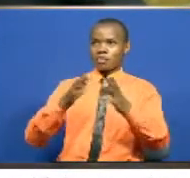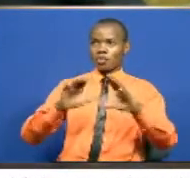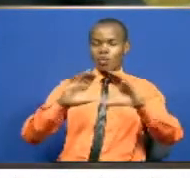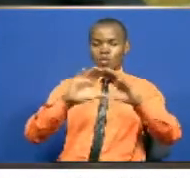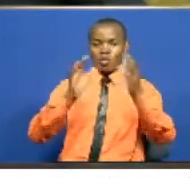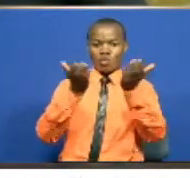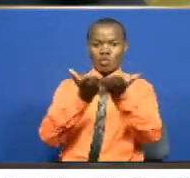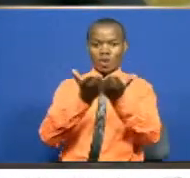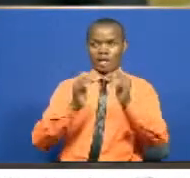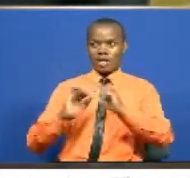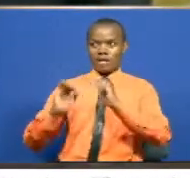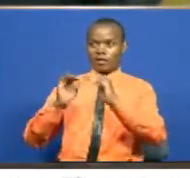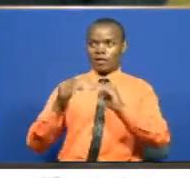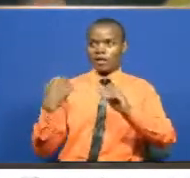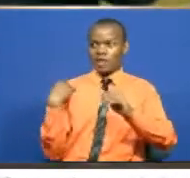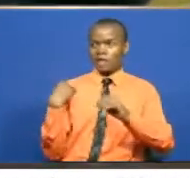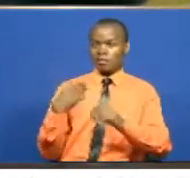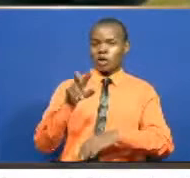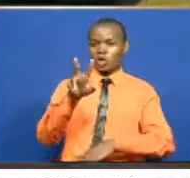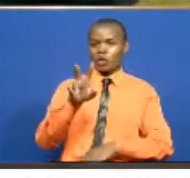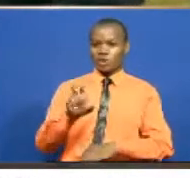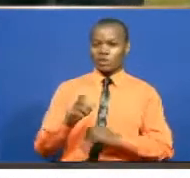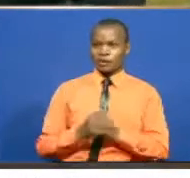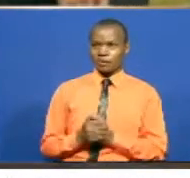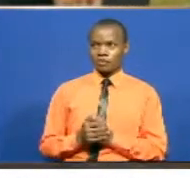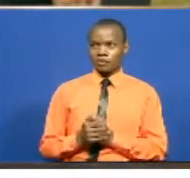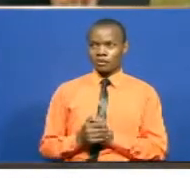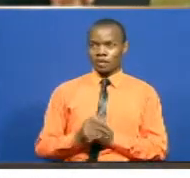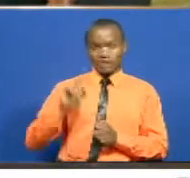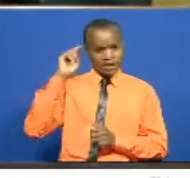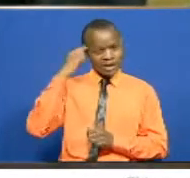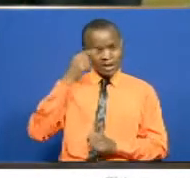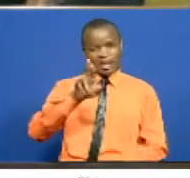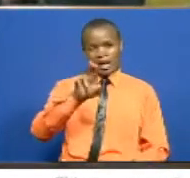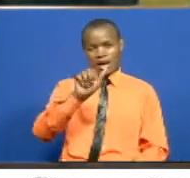stage, 20th in Africa. Do the rankings really